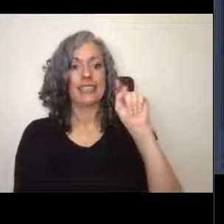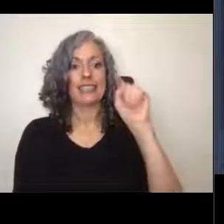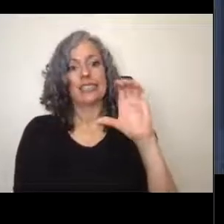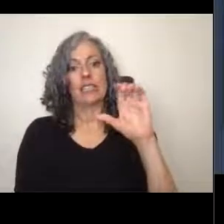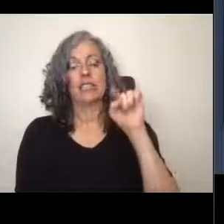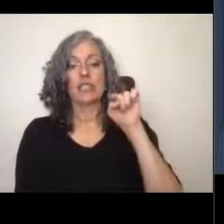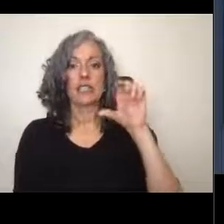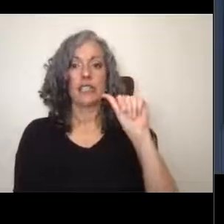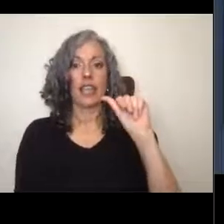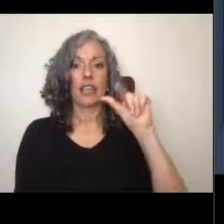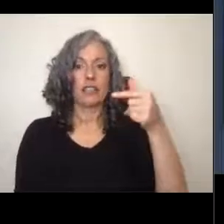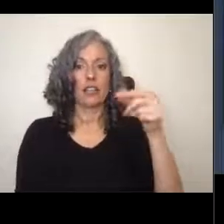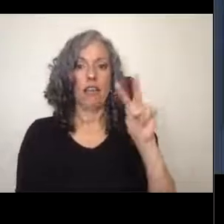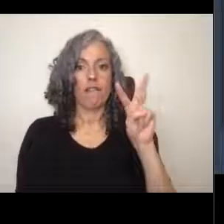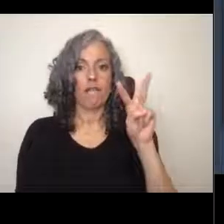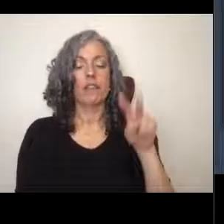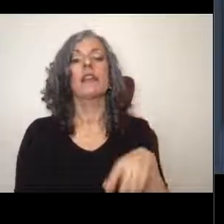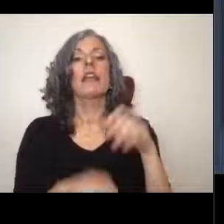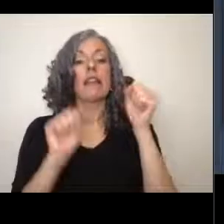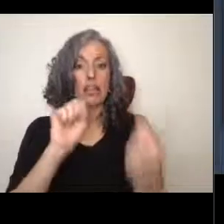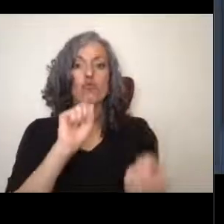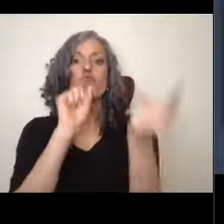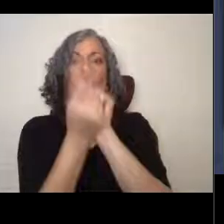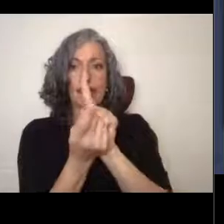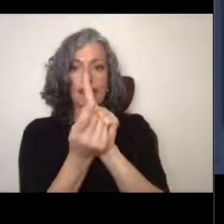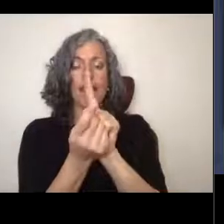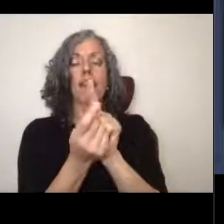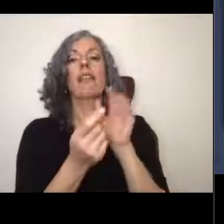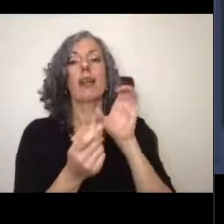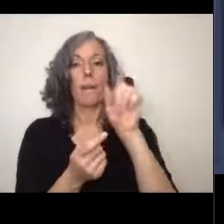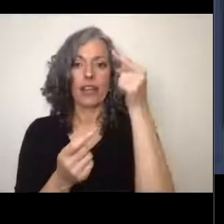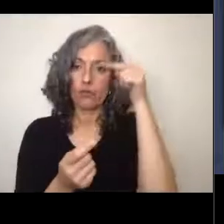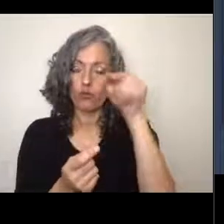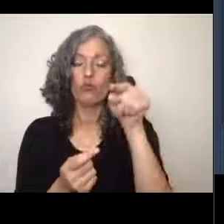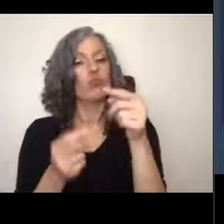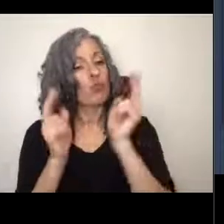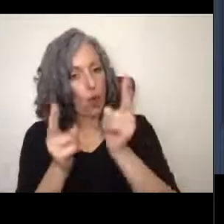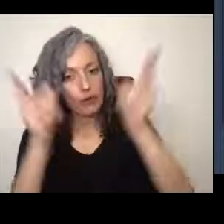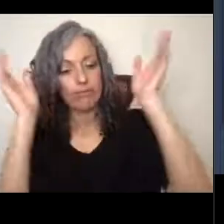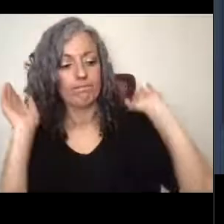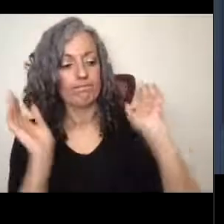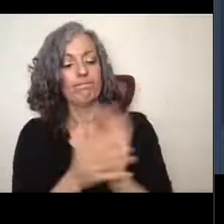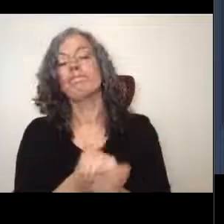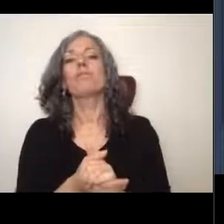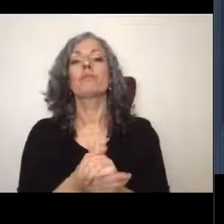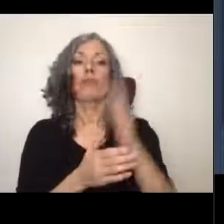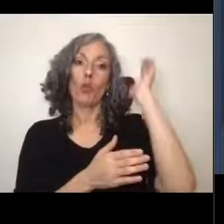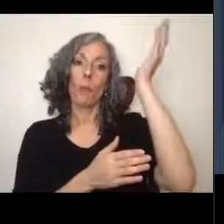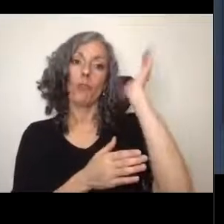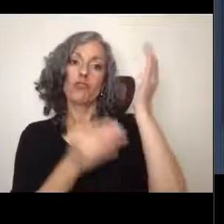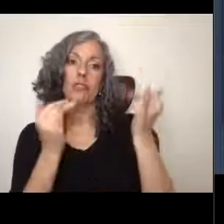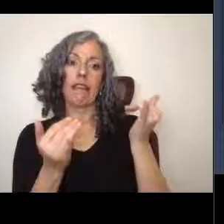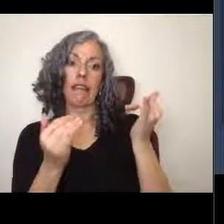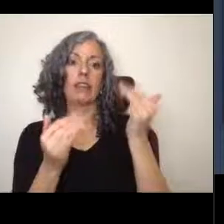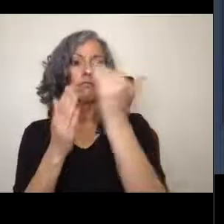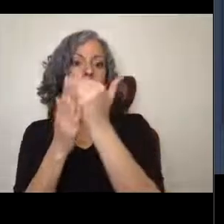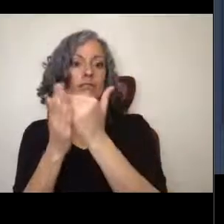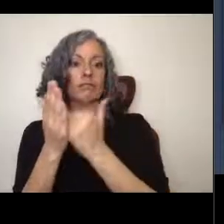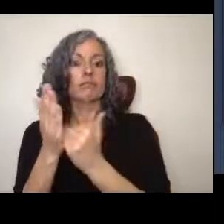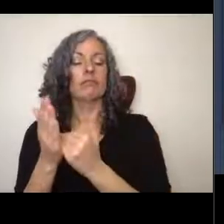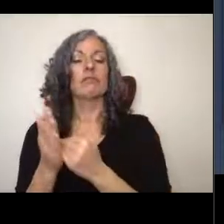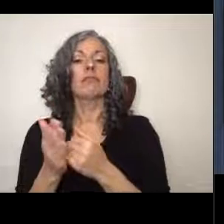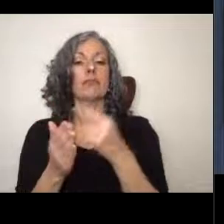ctc@catc.ca.gov and we can have them translated and returned to you as quickly as possible. For our presenters, if you're on the agenda to make a presentation